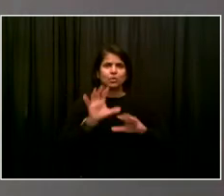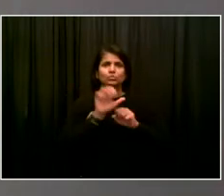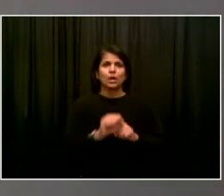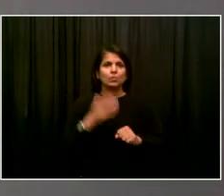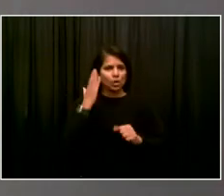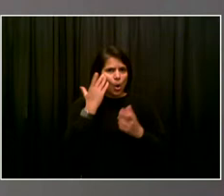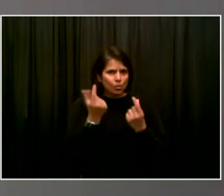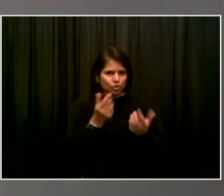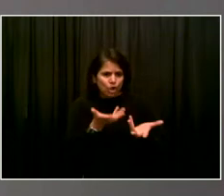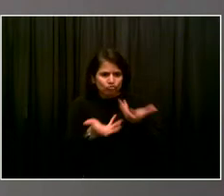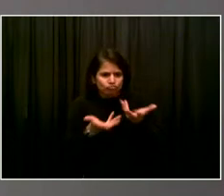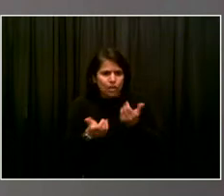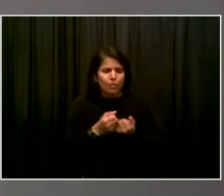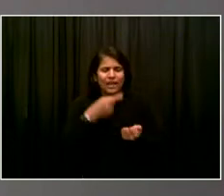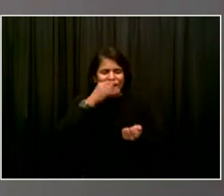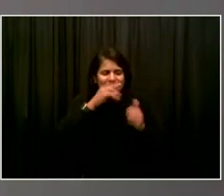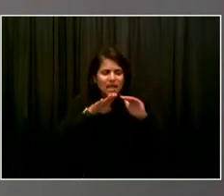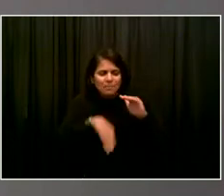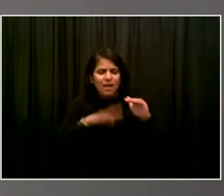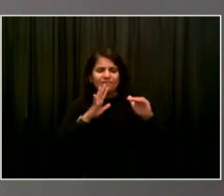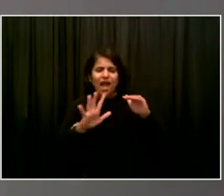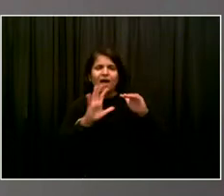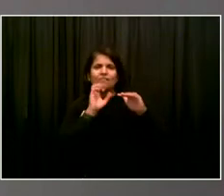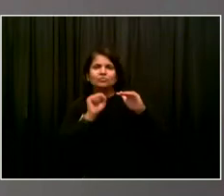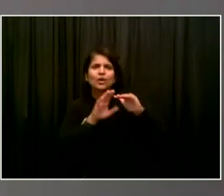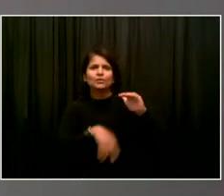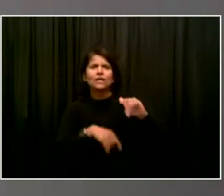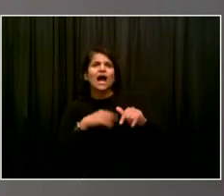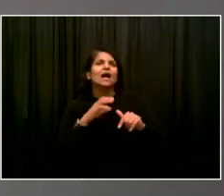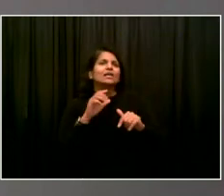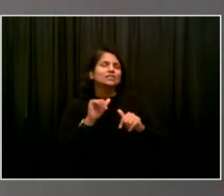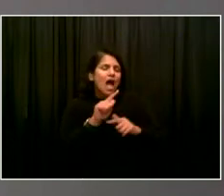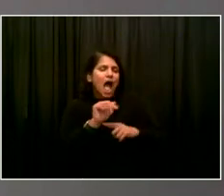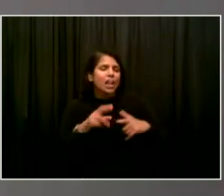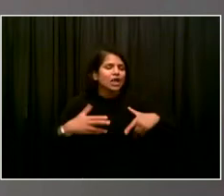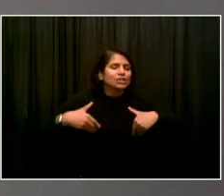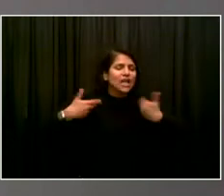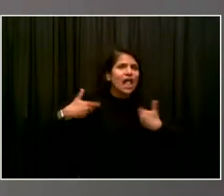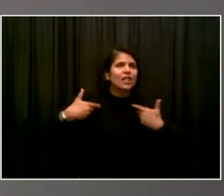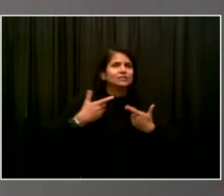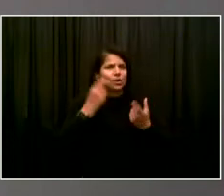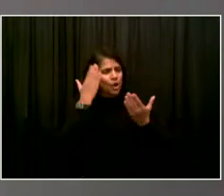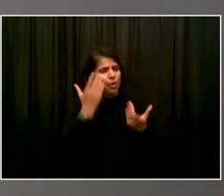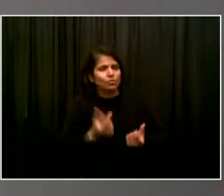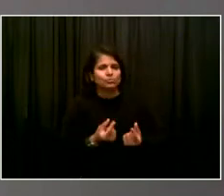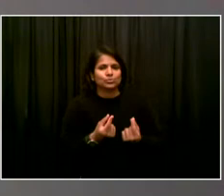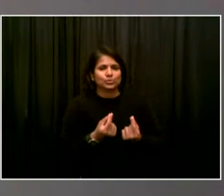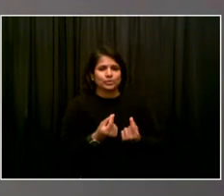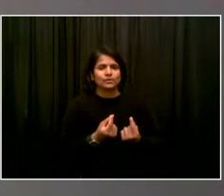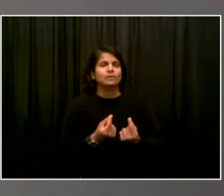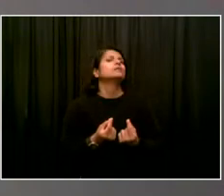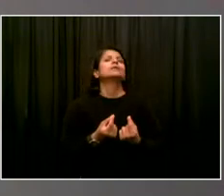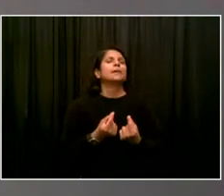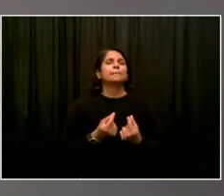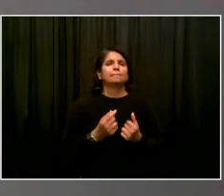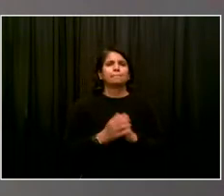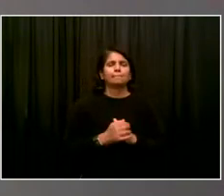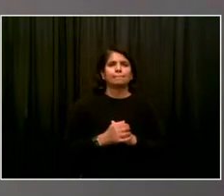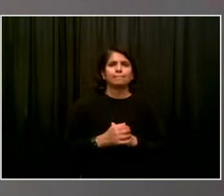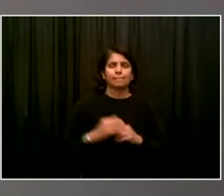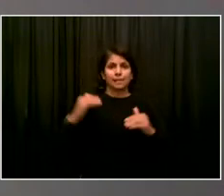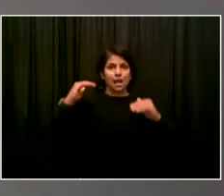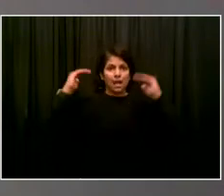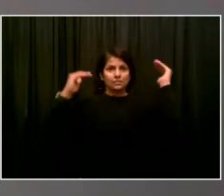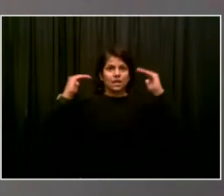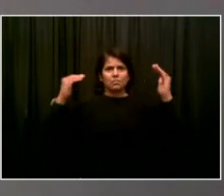So I think if you're an adult, there are a variety of settings that you can go to, and you should choose the one